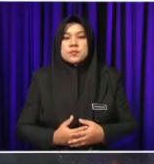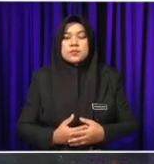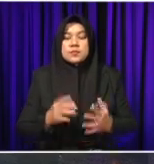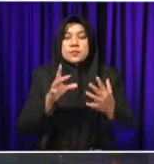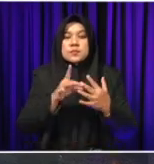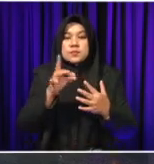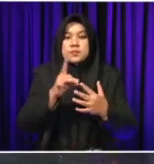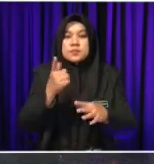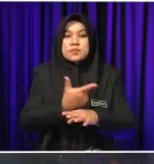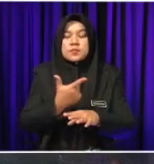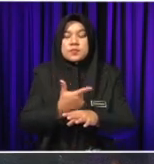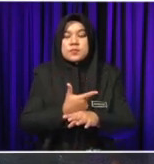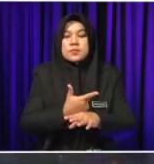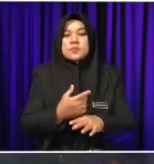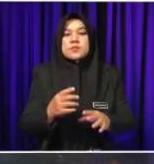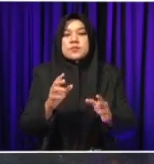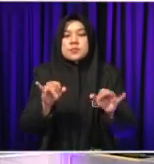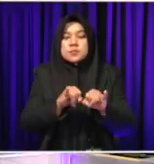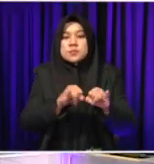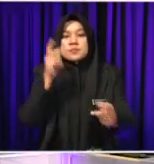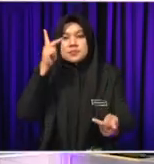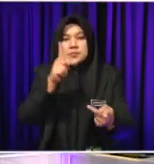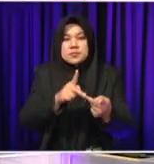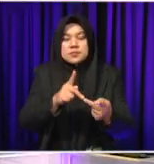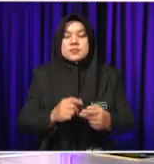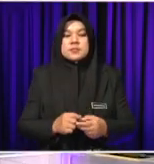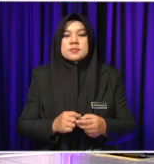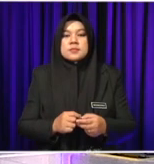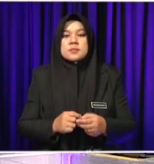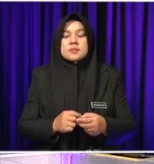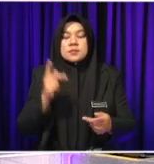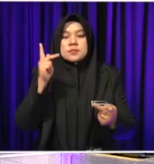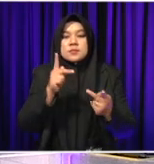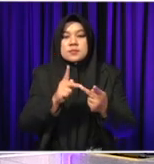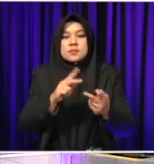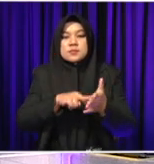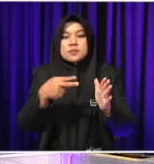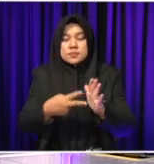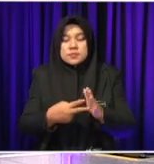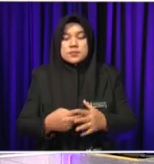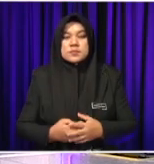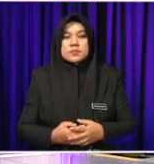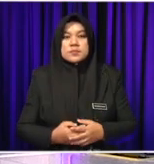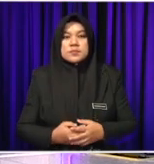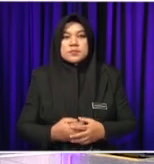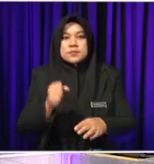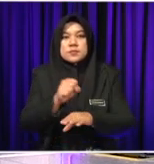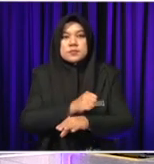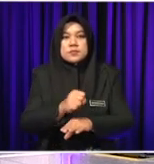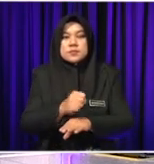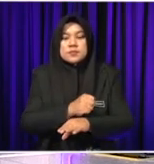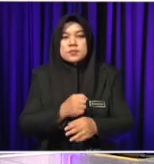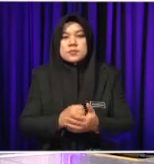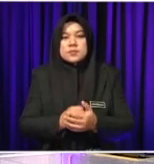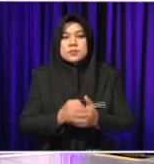use is important as well. Exactly. It has to be those with meaningful lyrics. Exactly. And so, not just songs, we have movies as well that we